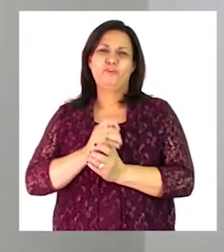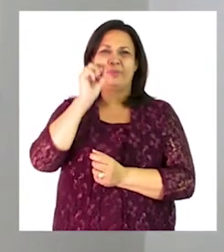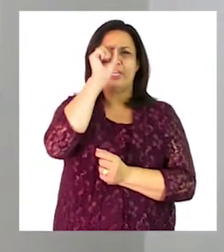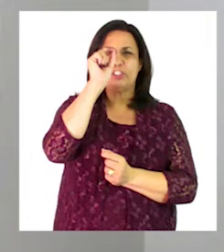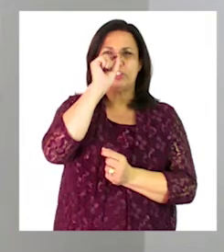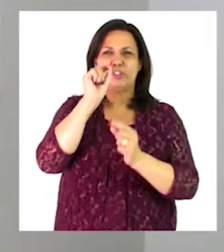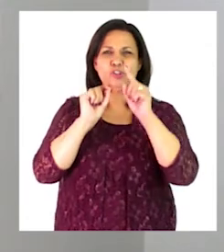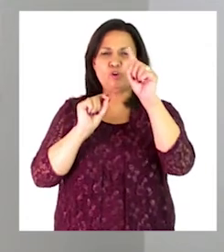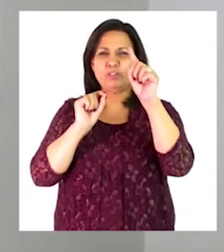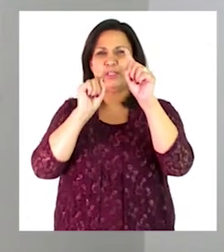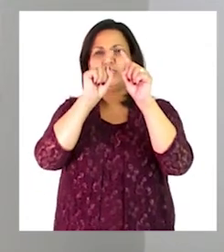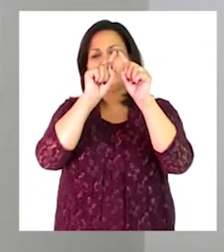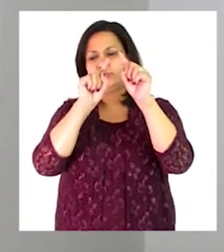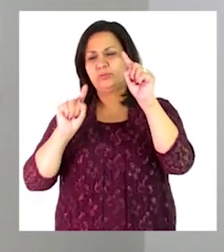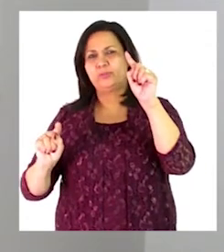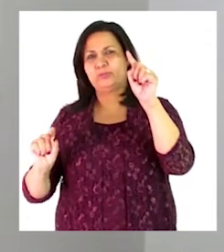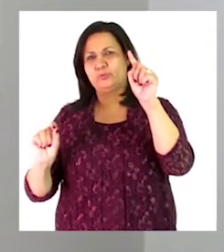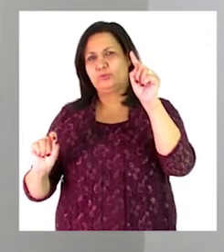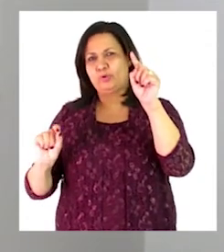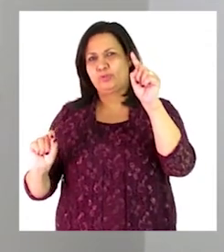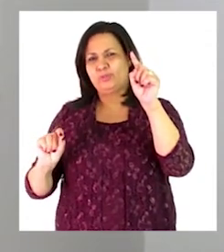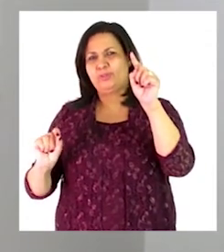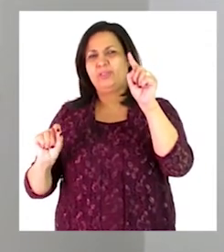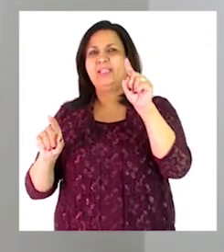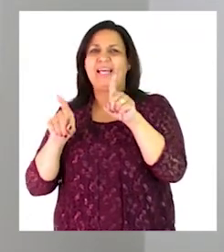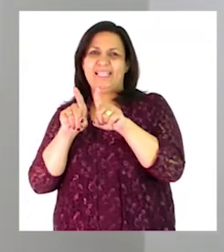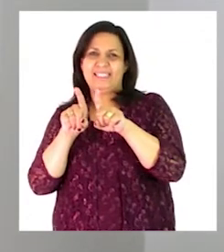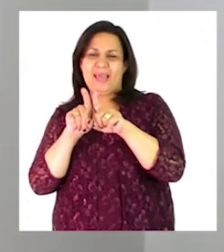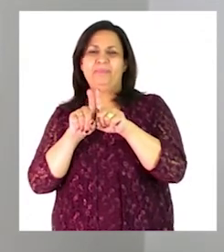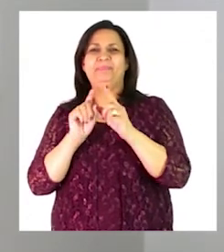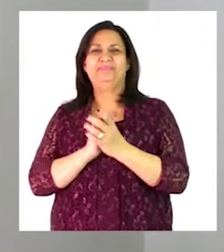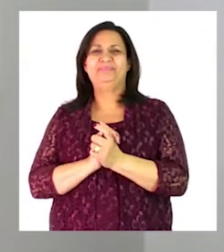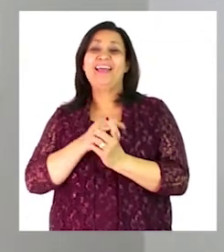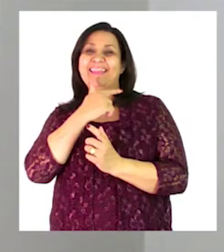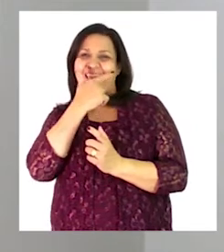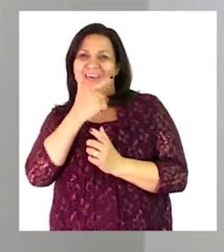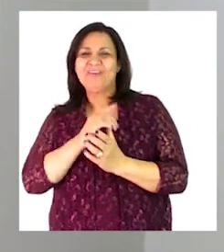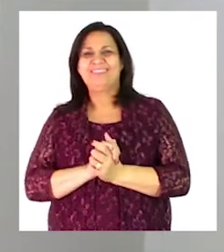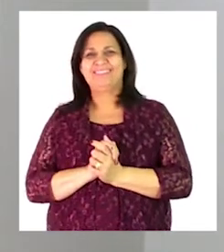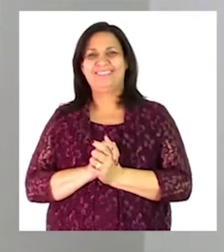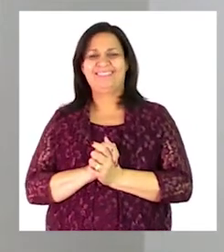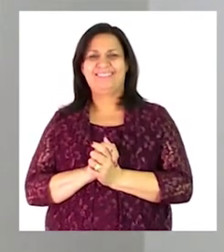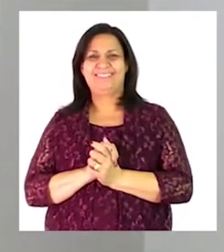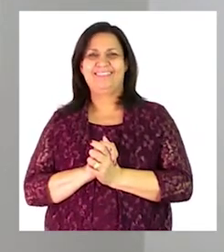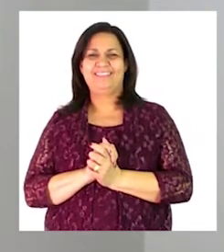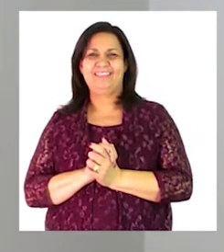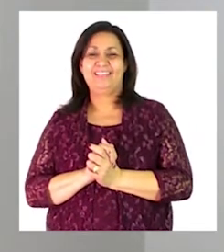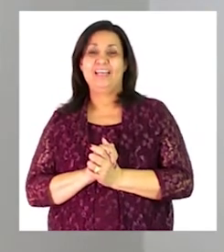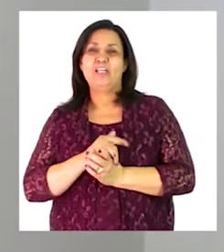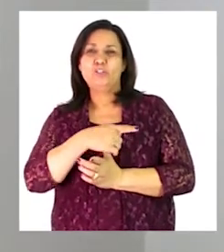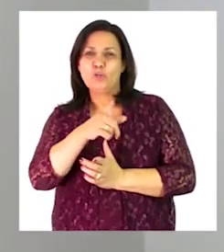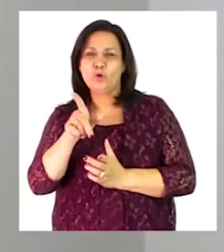these 2 leaves are similar. Thank you very much. So I would like you